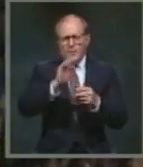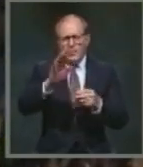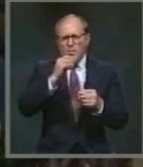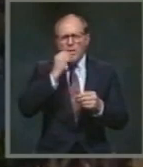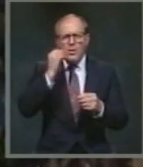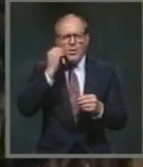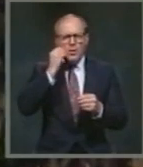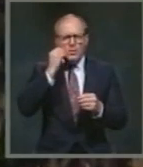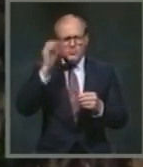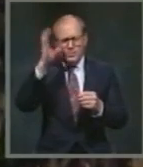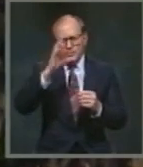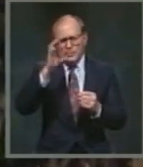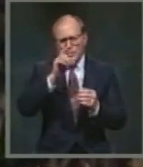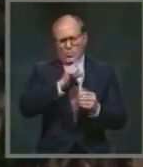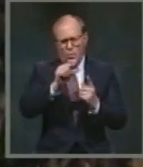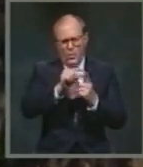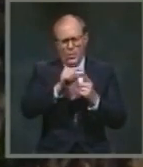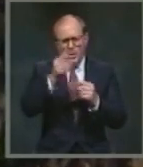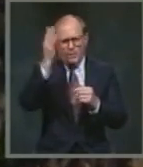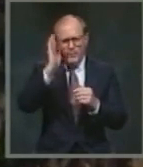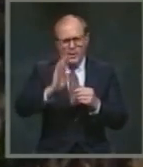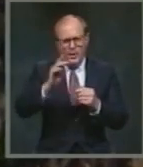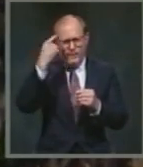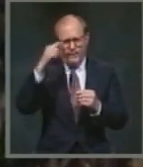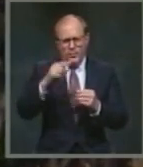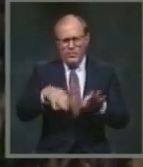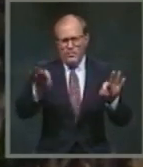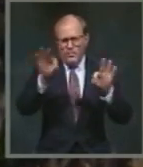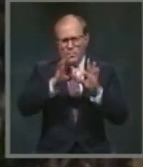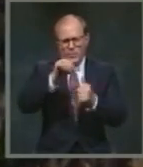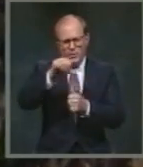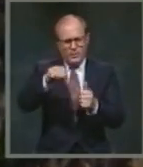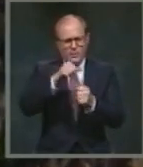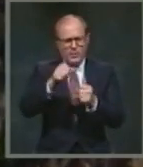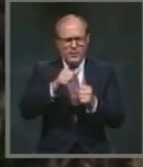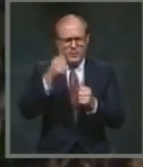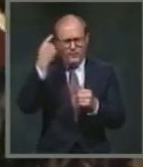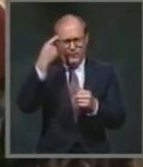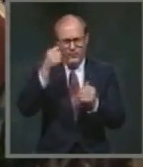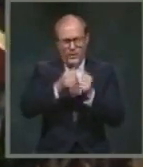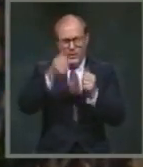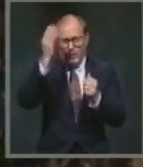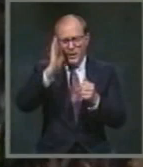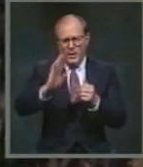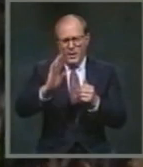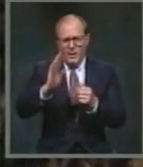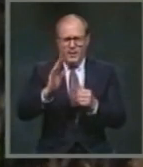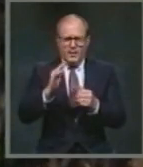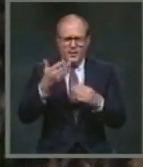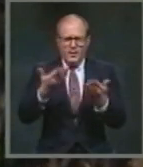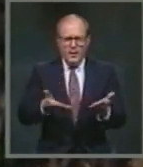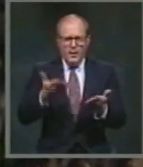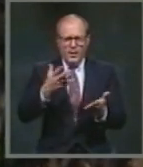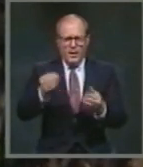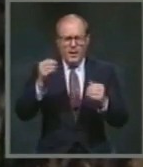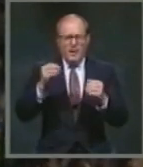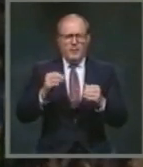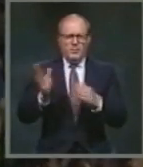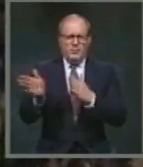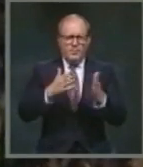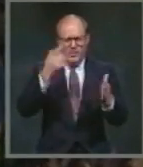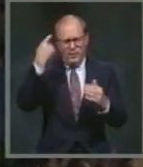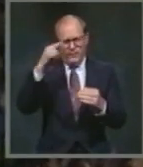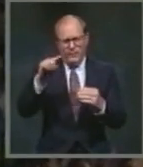to search the Word of God for a meaningful relationship with God here in this world and to enhance our mutual hope of life with